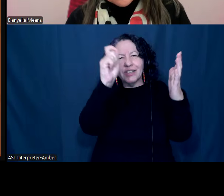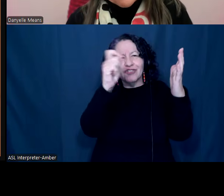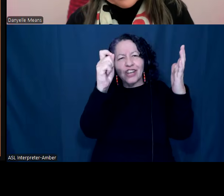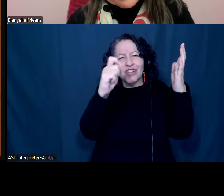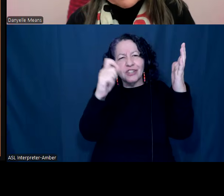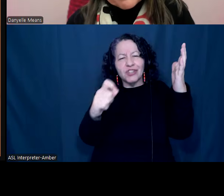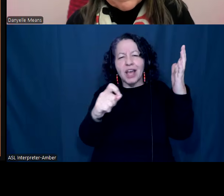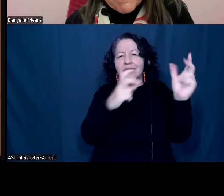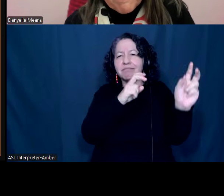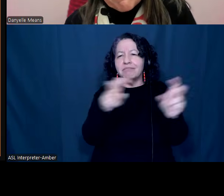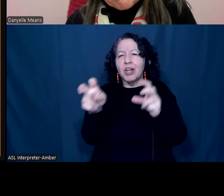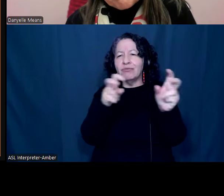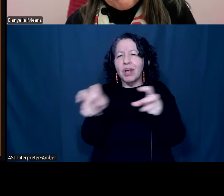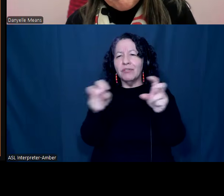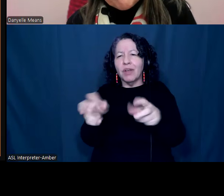case closed.